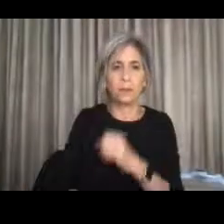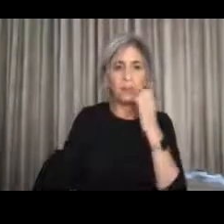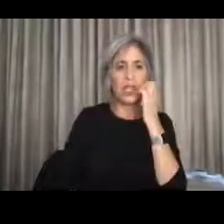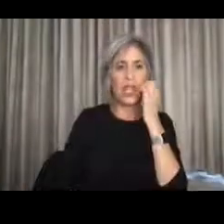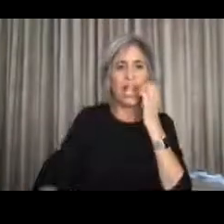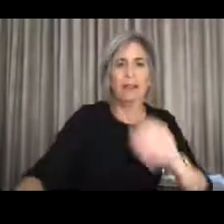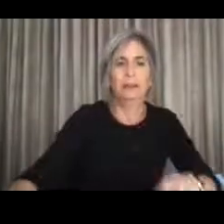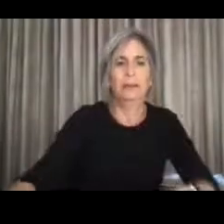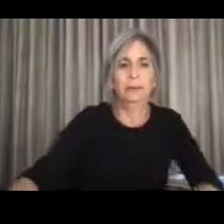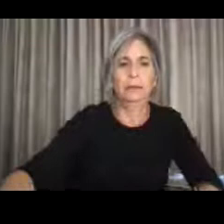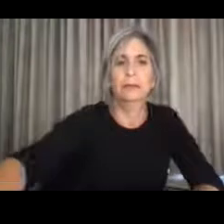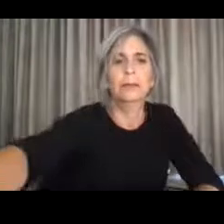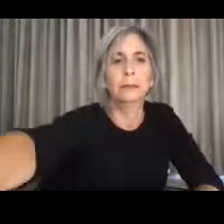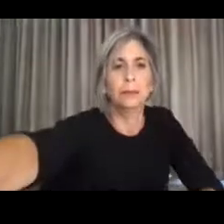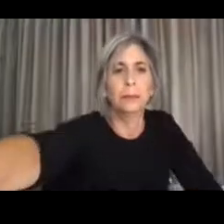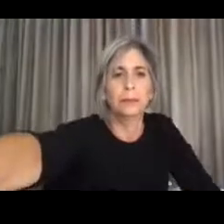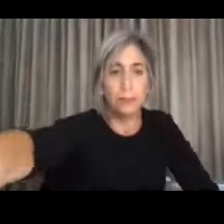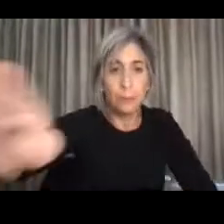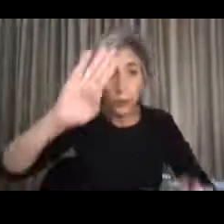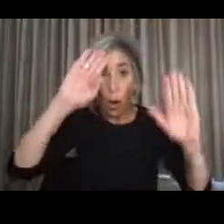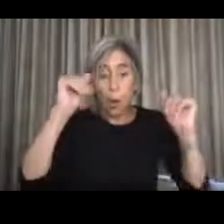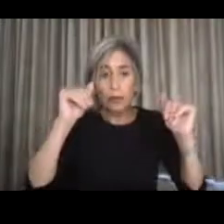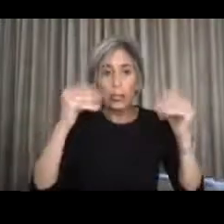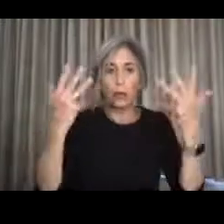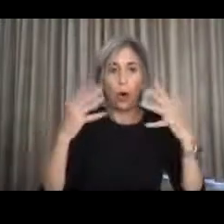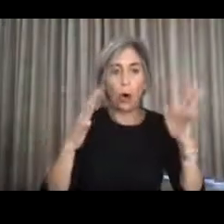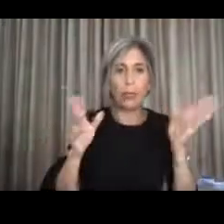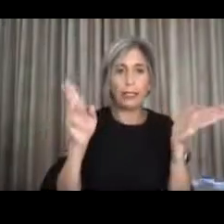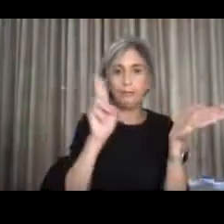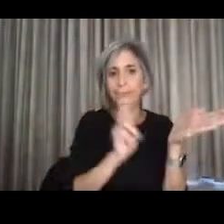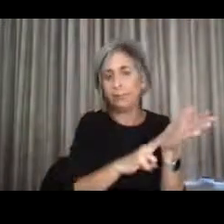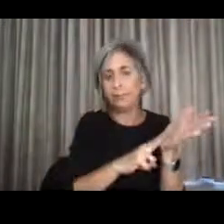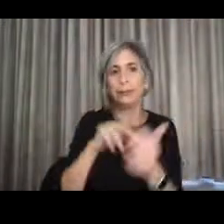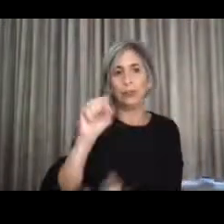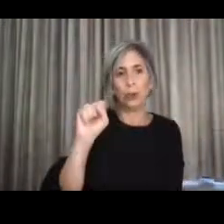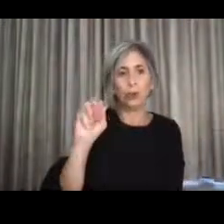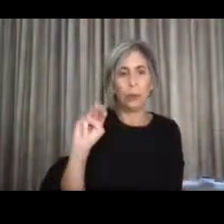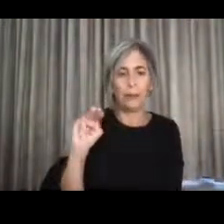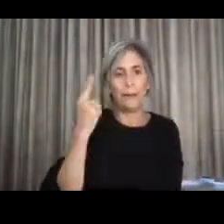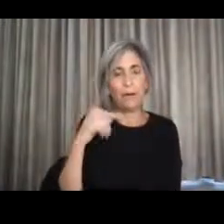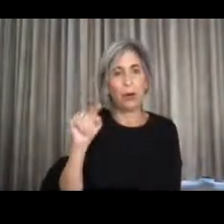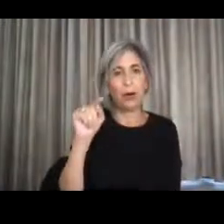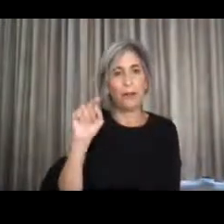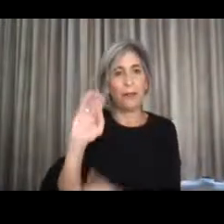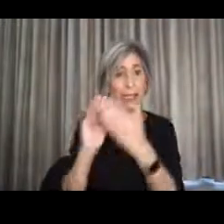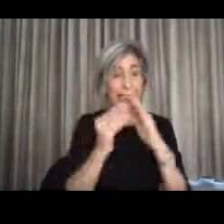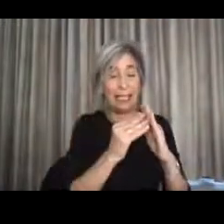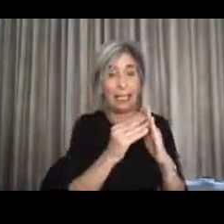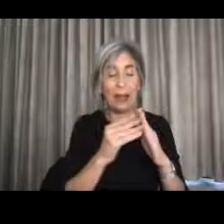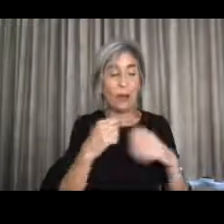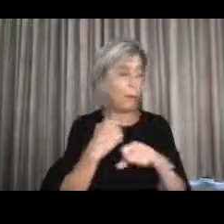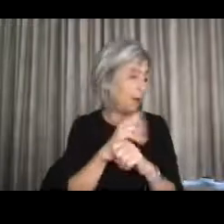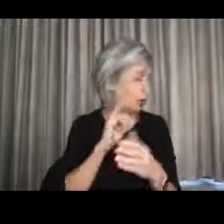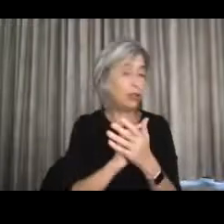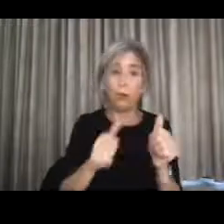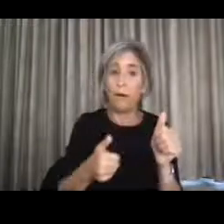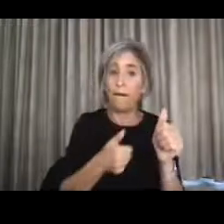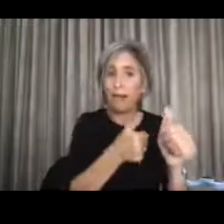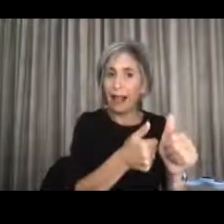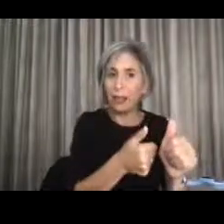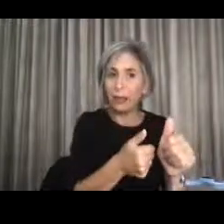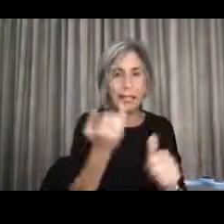Hopefully you are already a subscriber to the city's social media, but I just want to review it to make sure that you are following if you